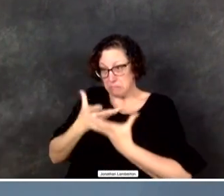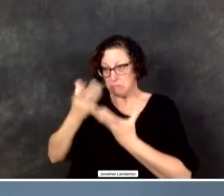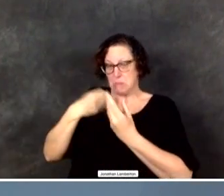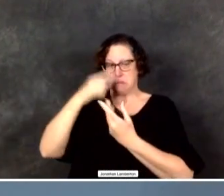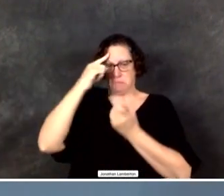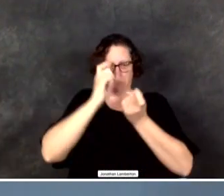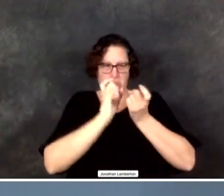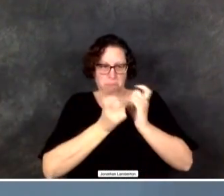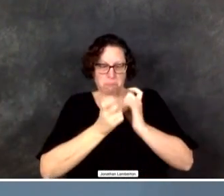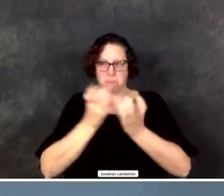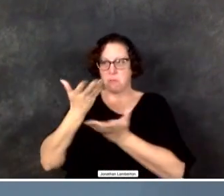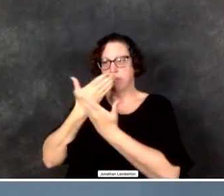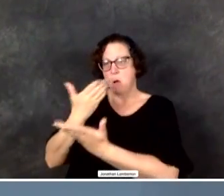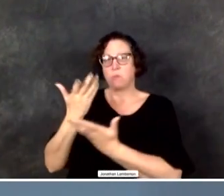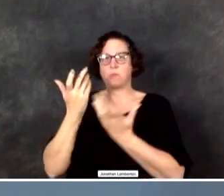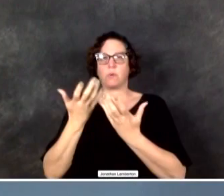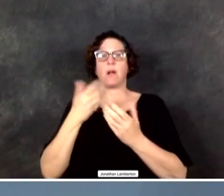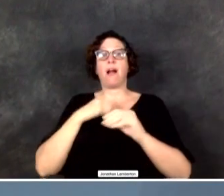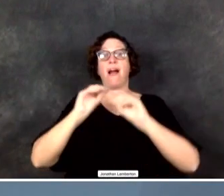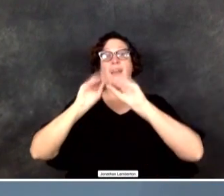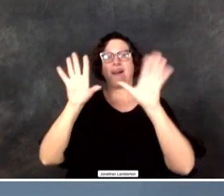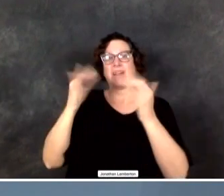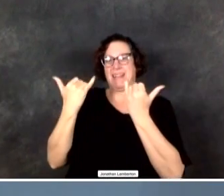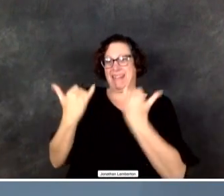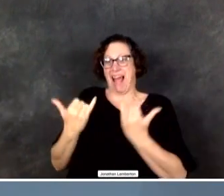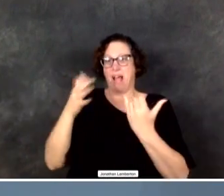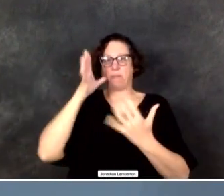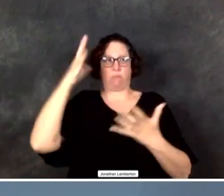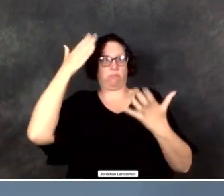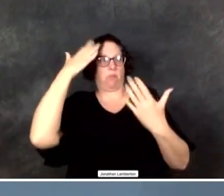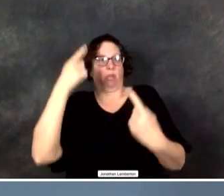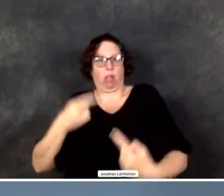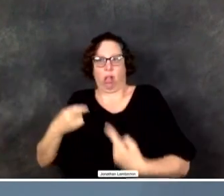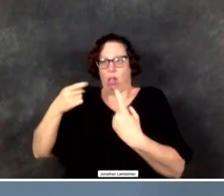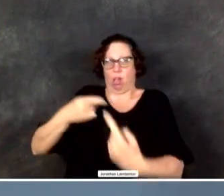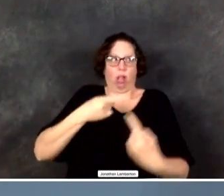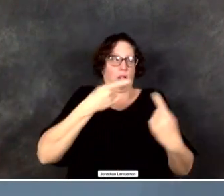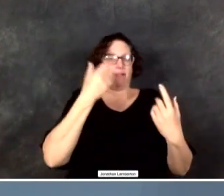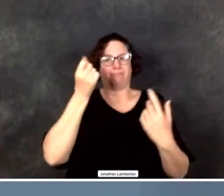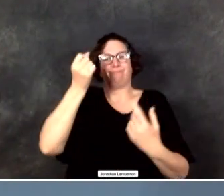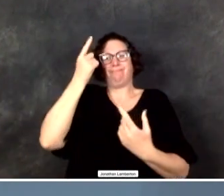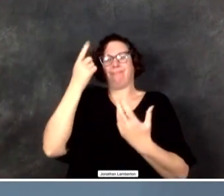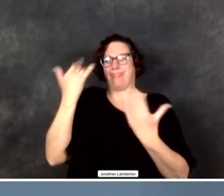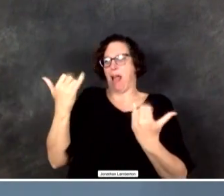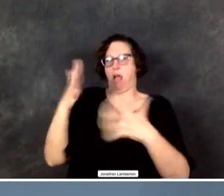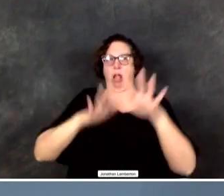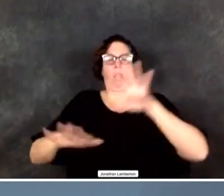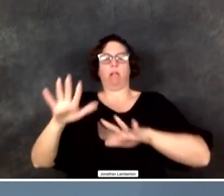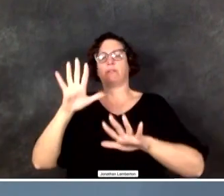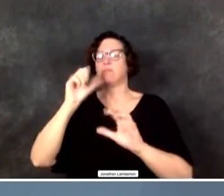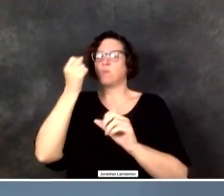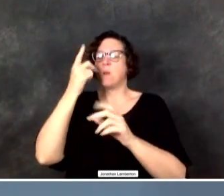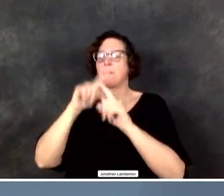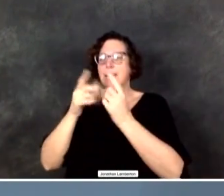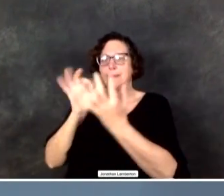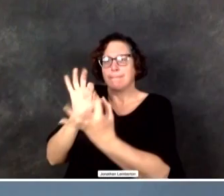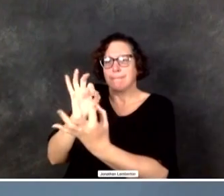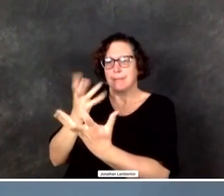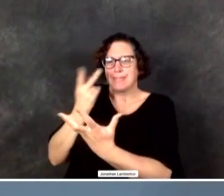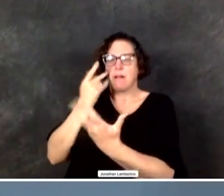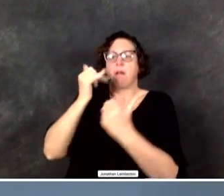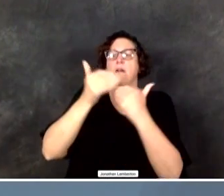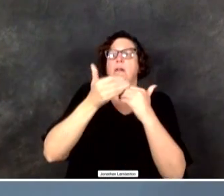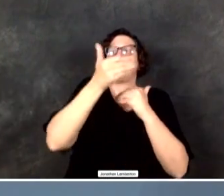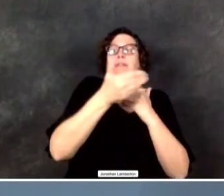a very difficult time as well. I can say that everything is on the table, but nothing has yet been decided